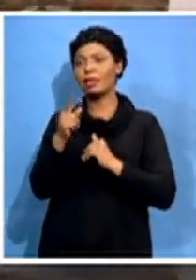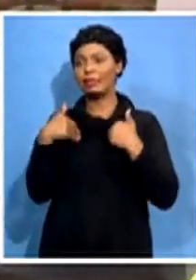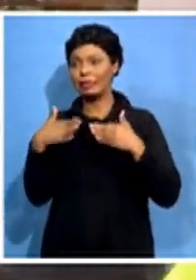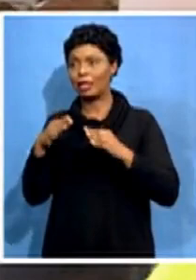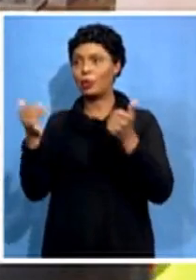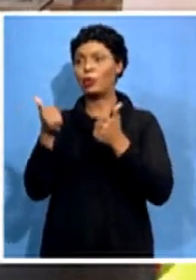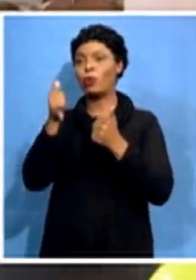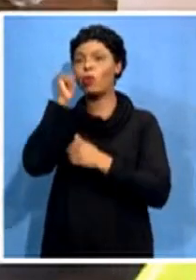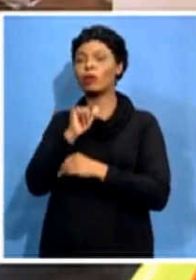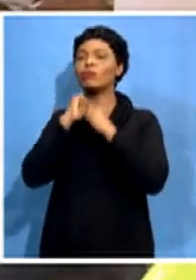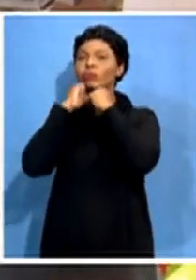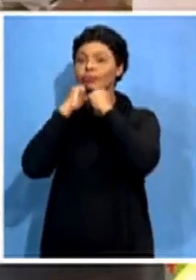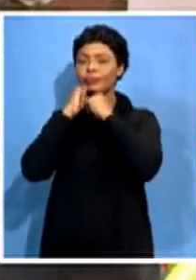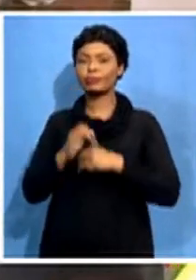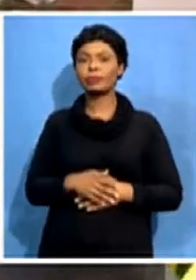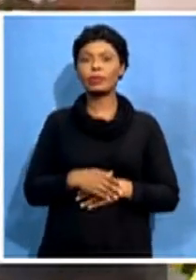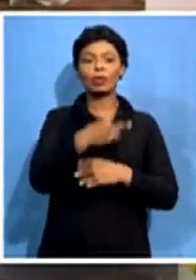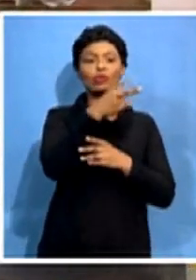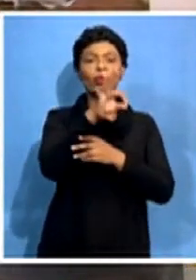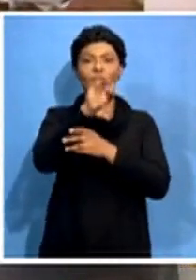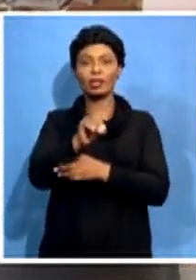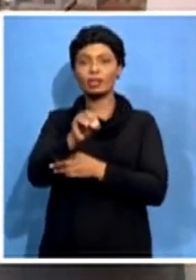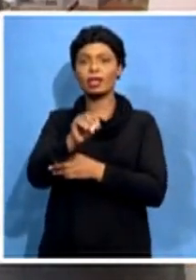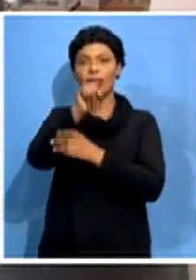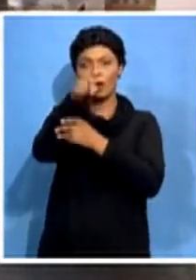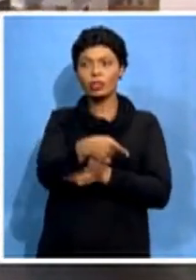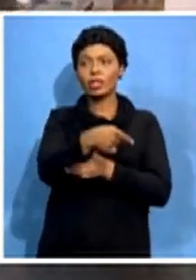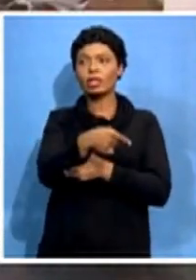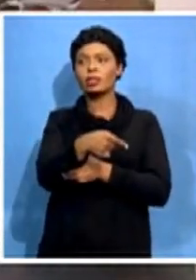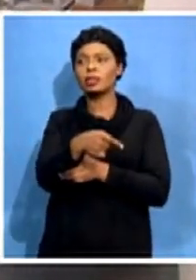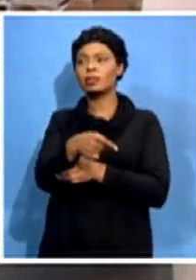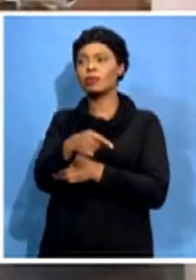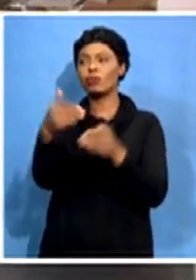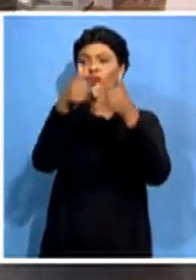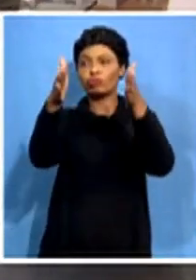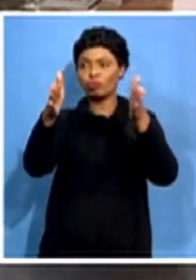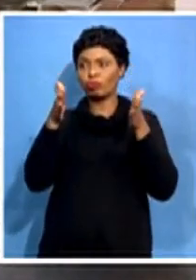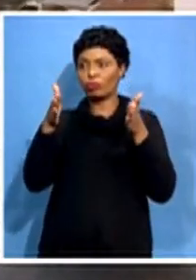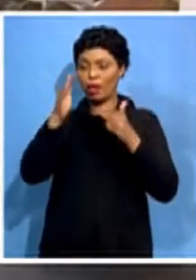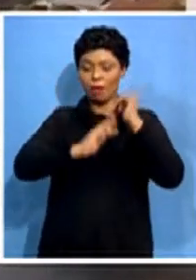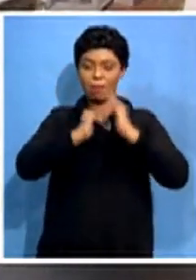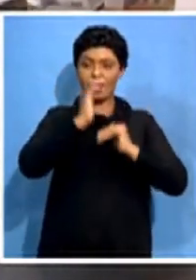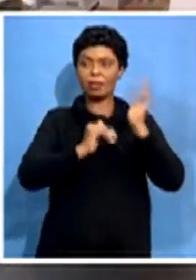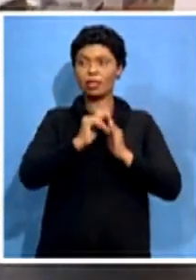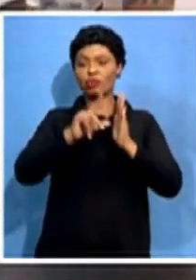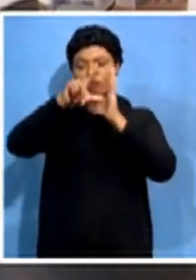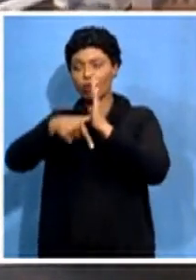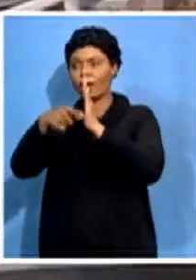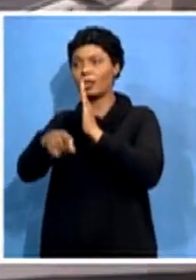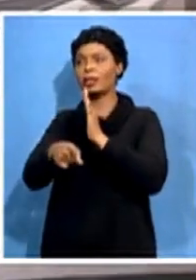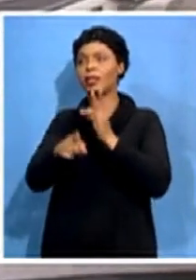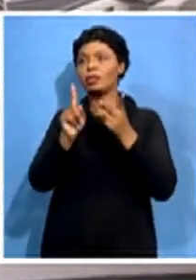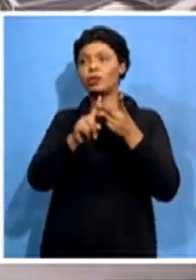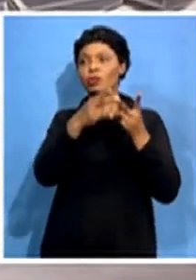240,000 cubic meters, square meters of building designed, and 200,000 cubic meters of earthworks here at the moment has happened in just 6